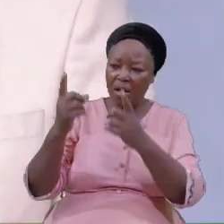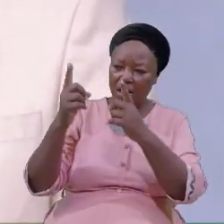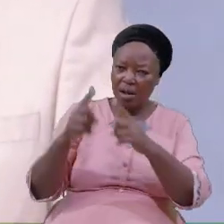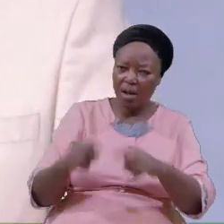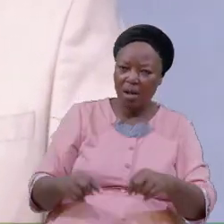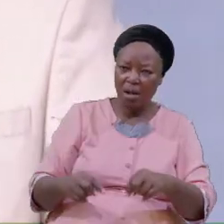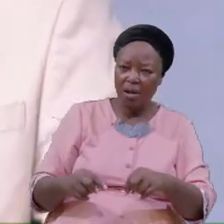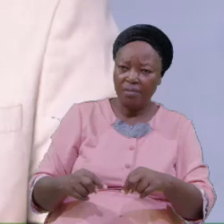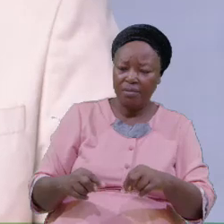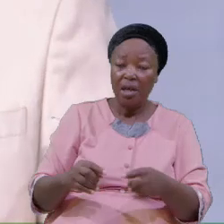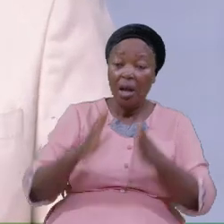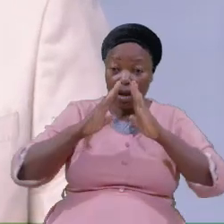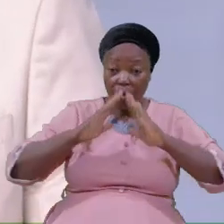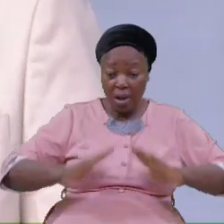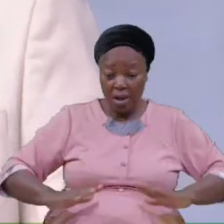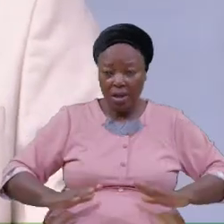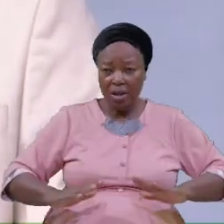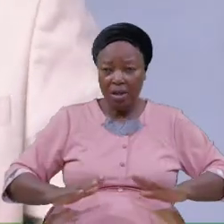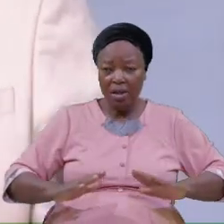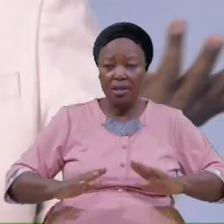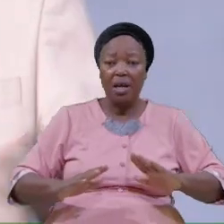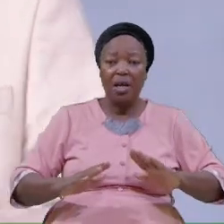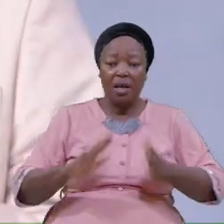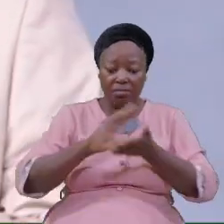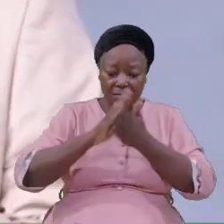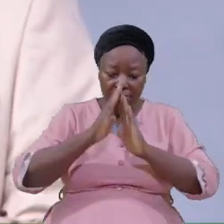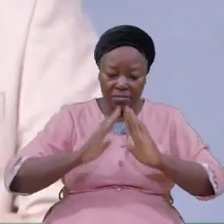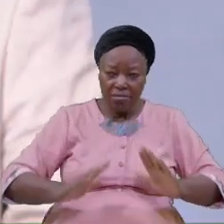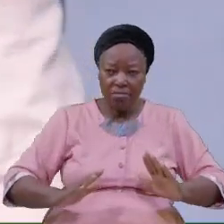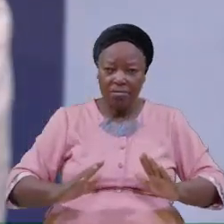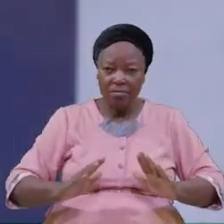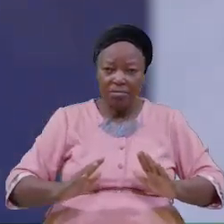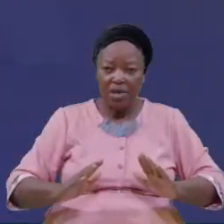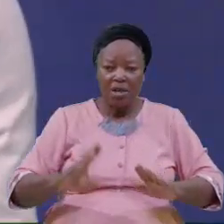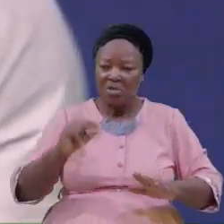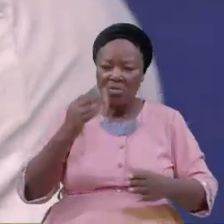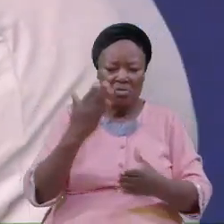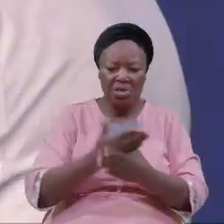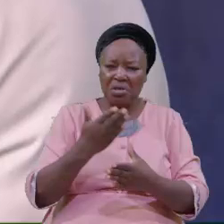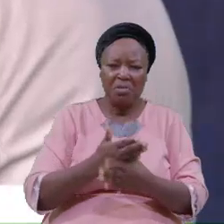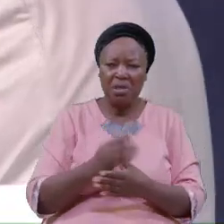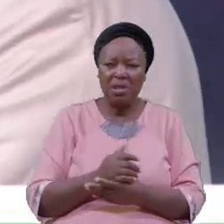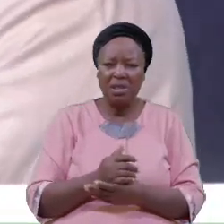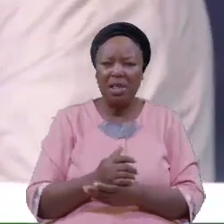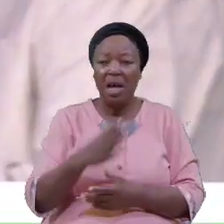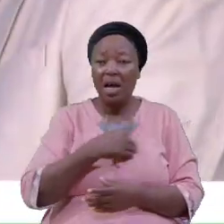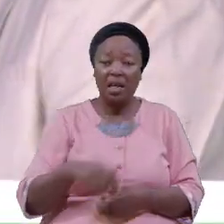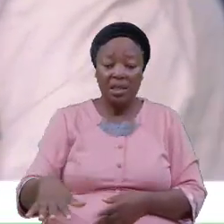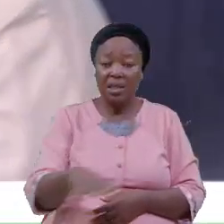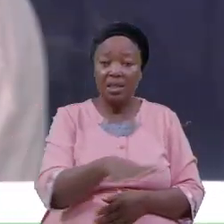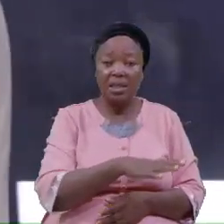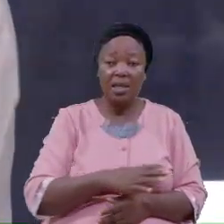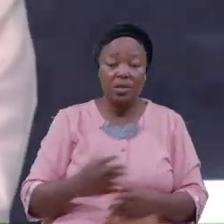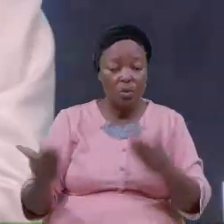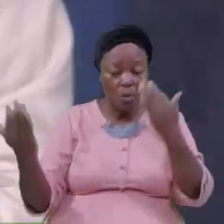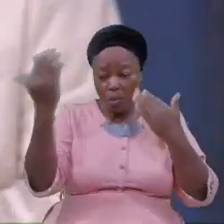quiet, serene, no disturbance. And these worried people, that's what they always